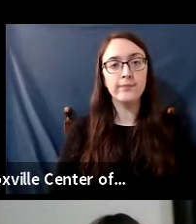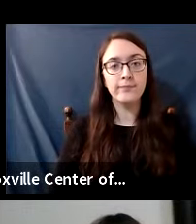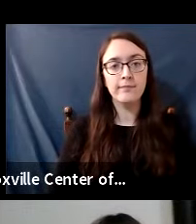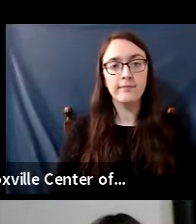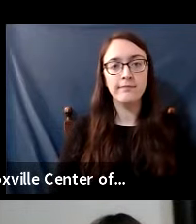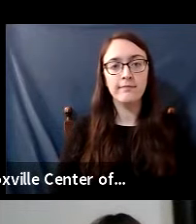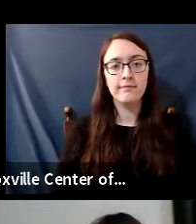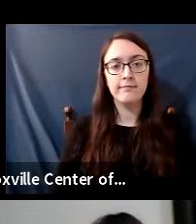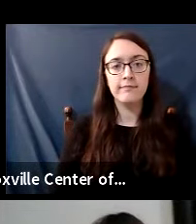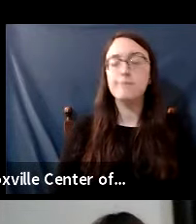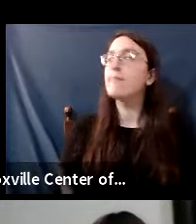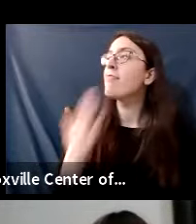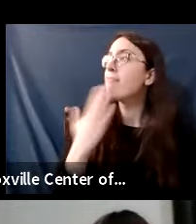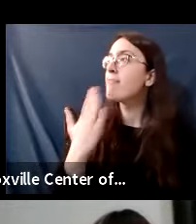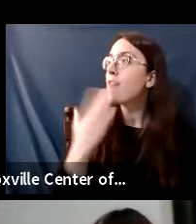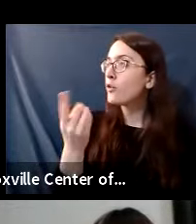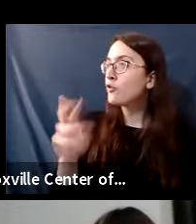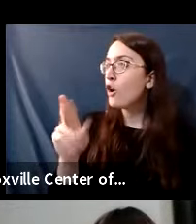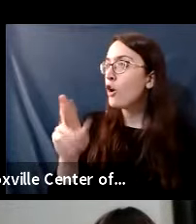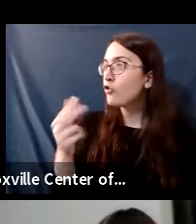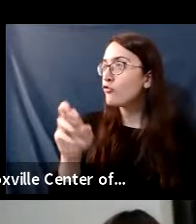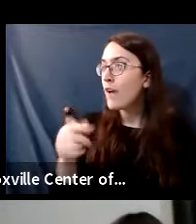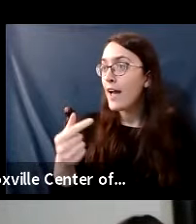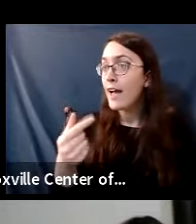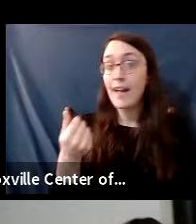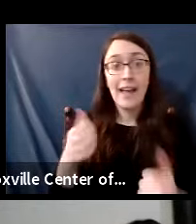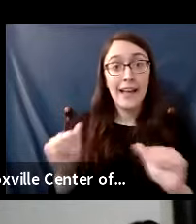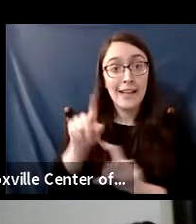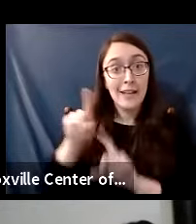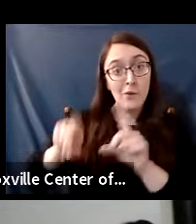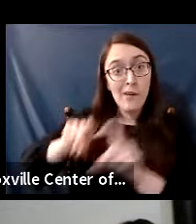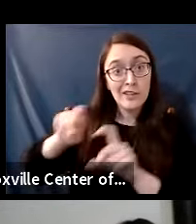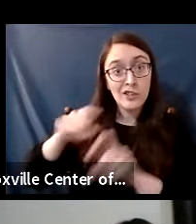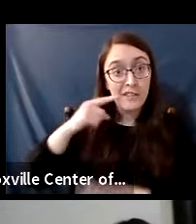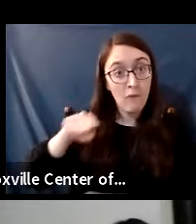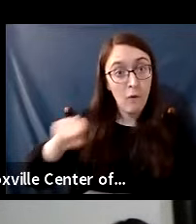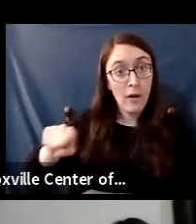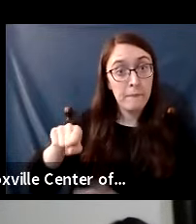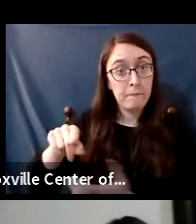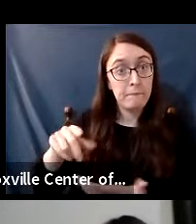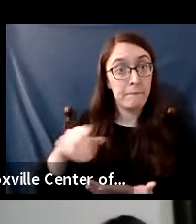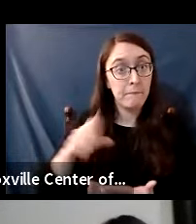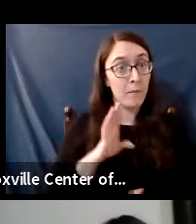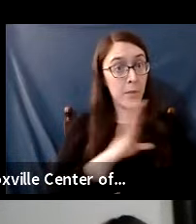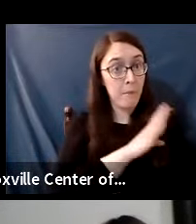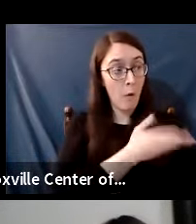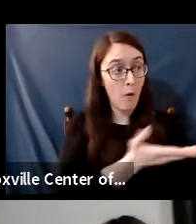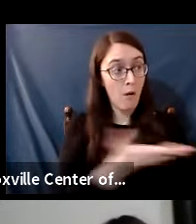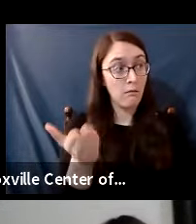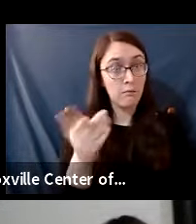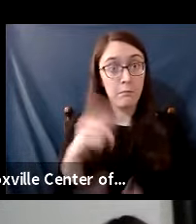Thanks, Dr. Gregg. Any questions from the board to Dr. Gregg this evening about the University of Tennessee's